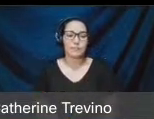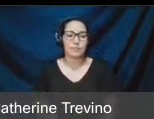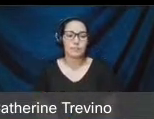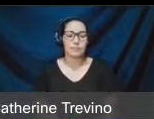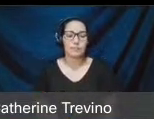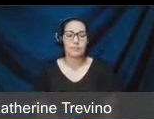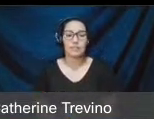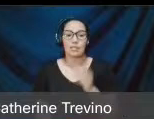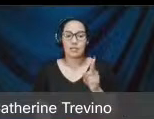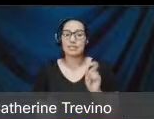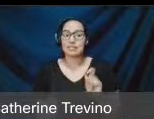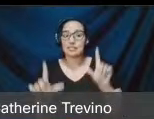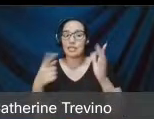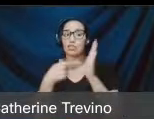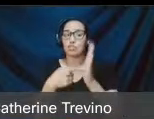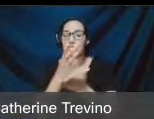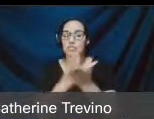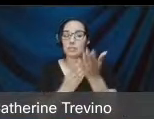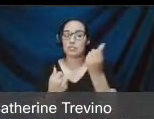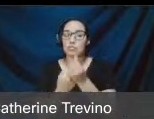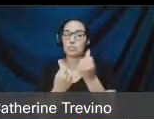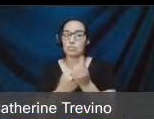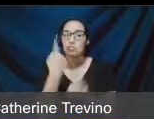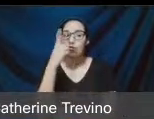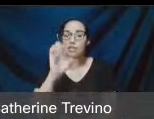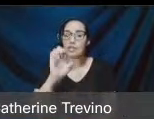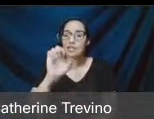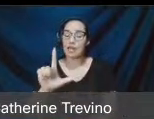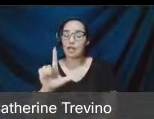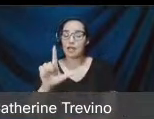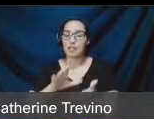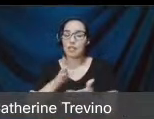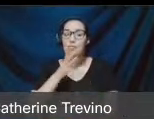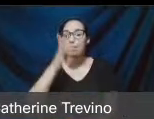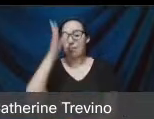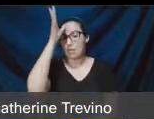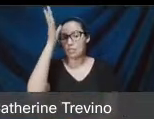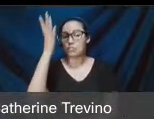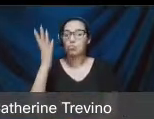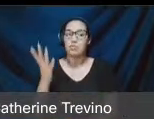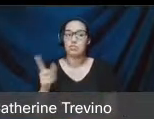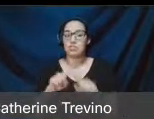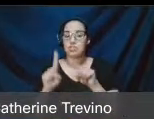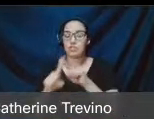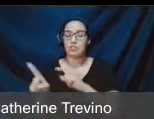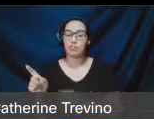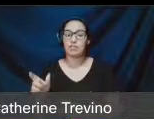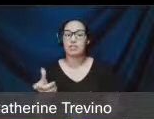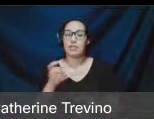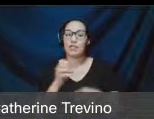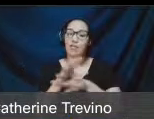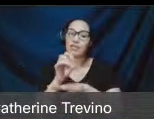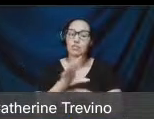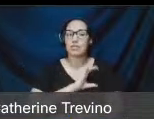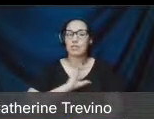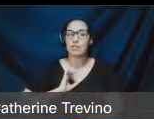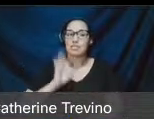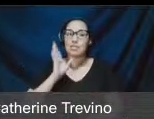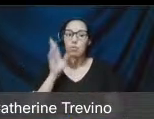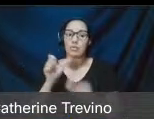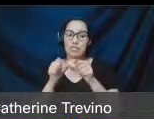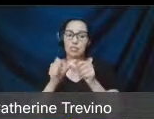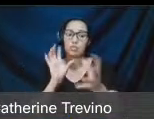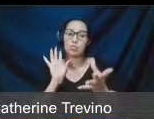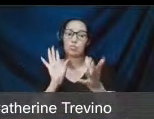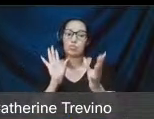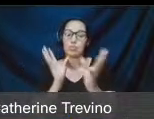This slide shows some of the support for our EL parents, which include our different parent advisory committees that will continue to meet virtually, the